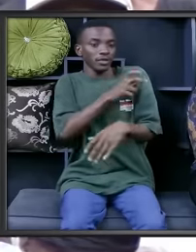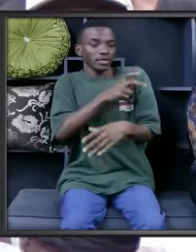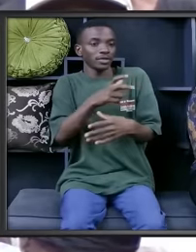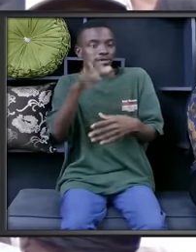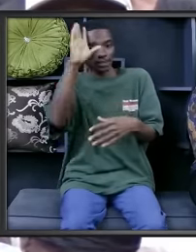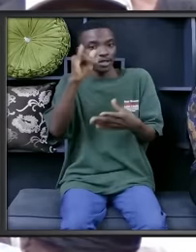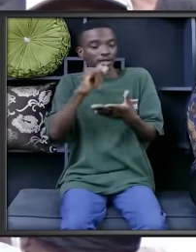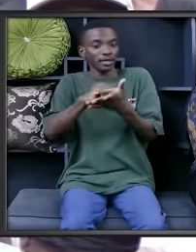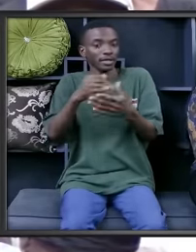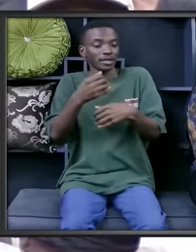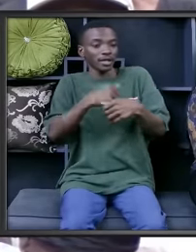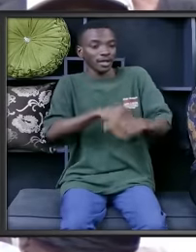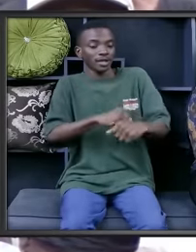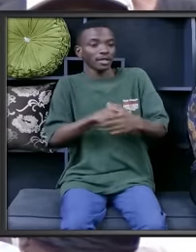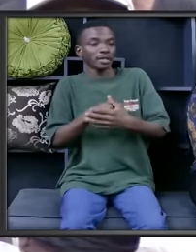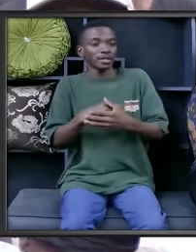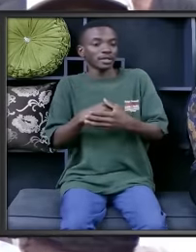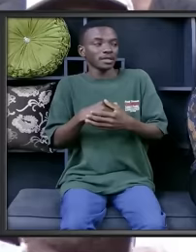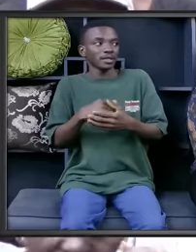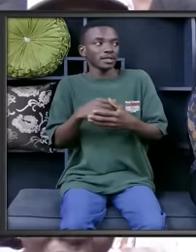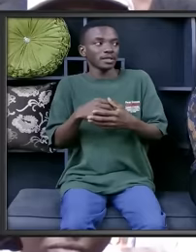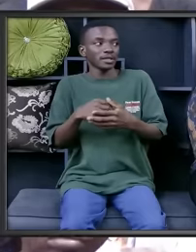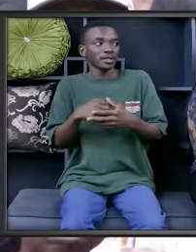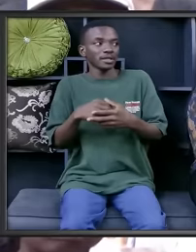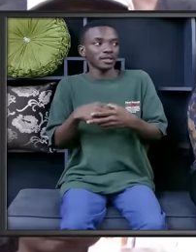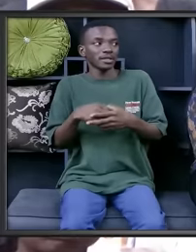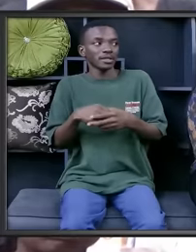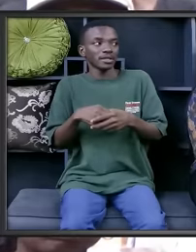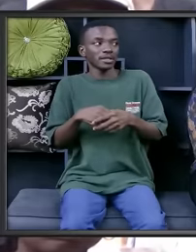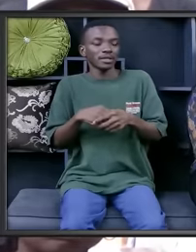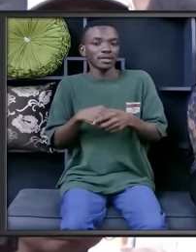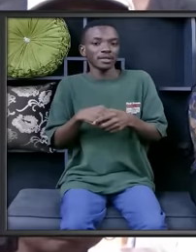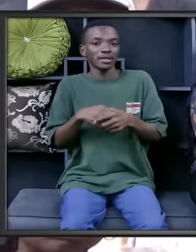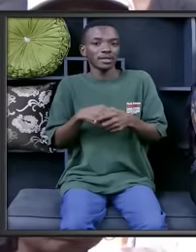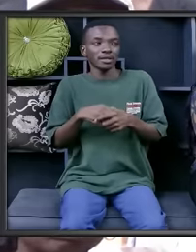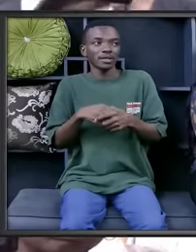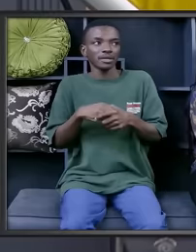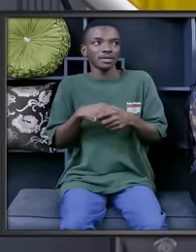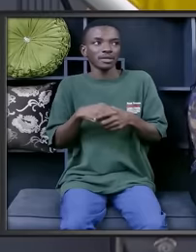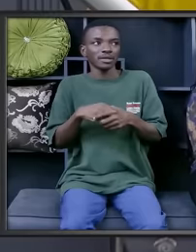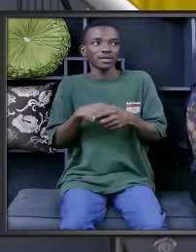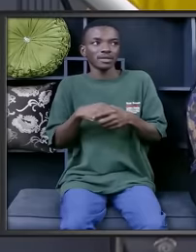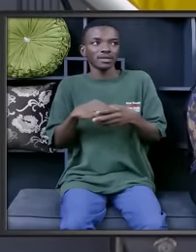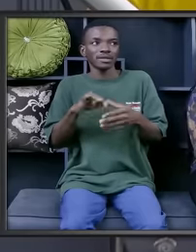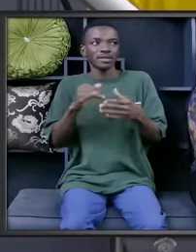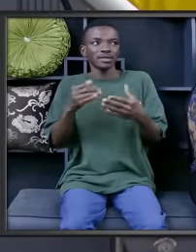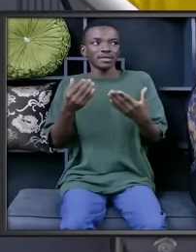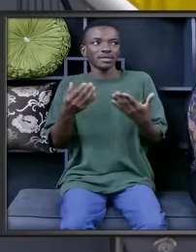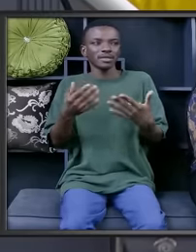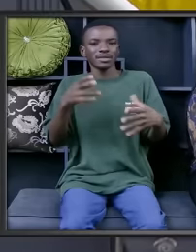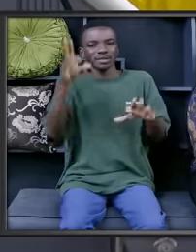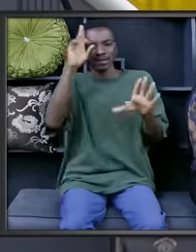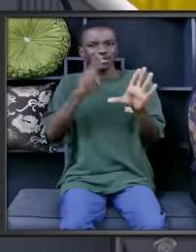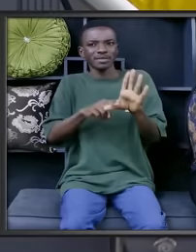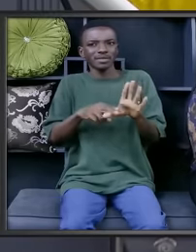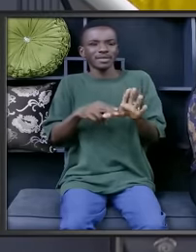Where they in gate. They guide gate. Why but they I, no fit hold him that time where they jump on top of now, your belly? Now, God, chairman, look, they fear him now. If